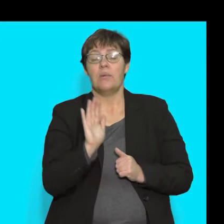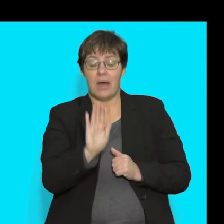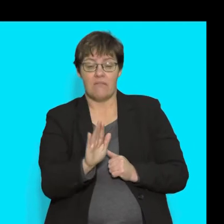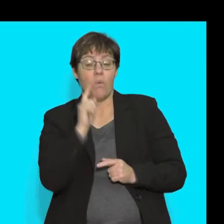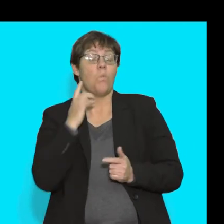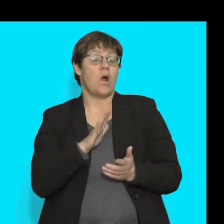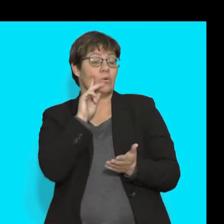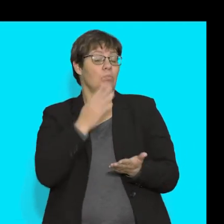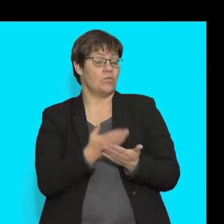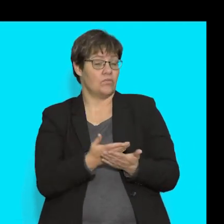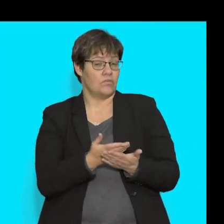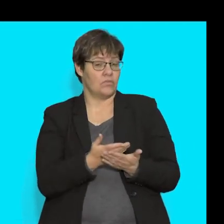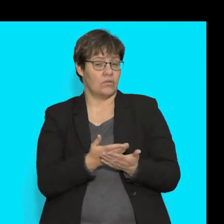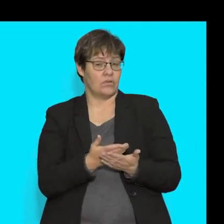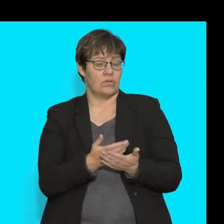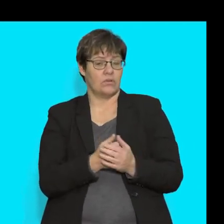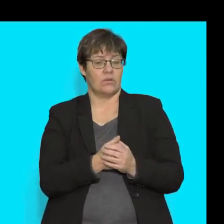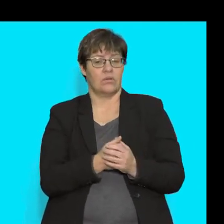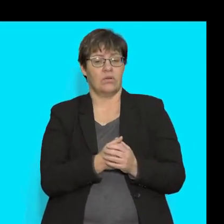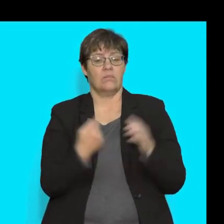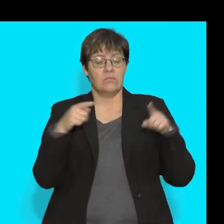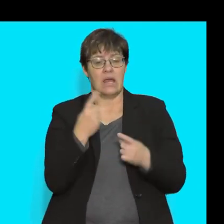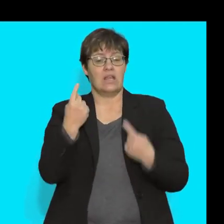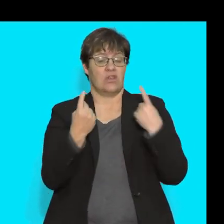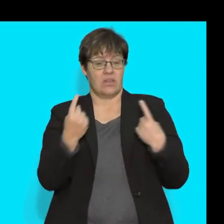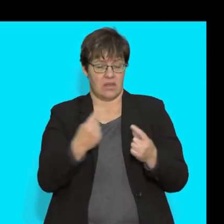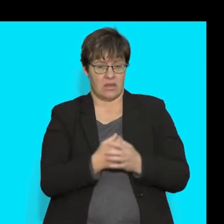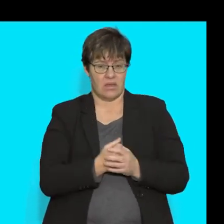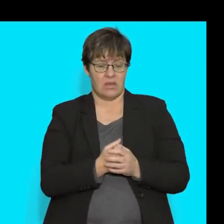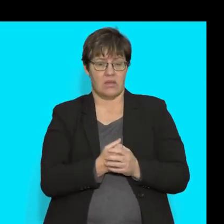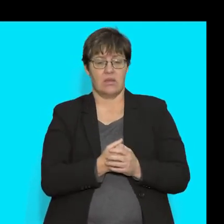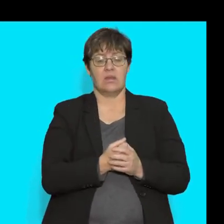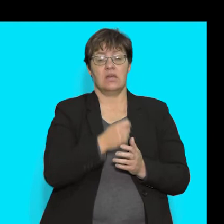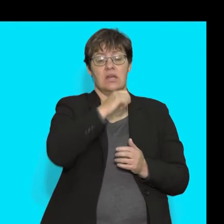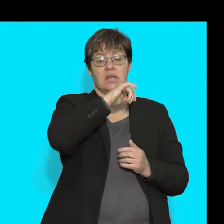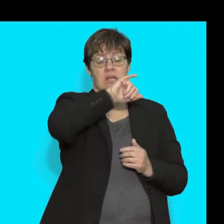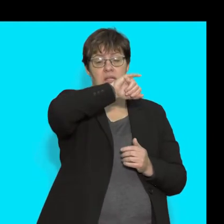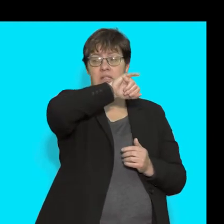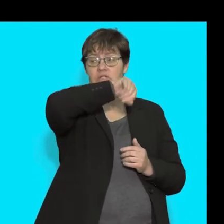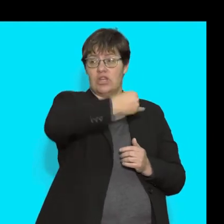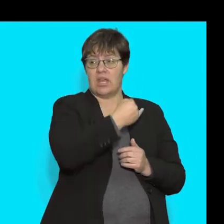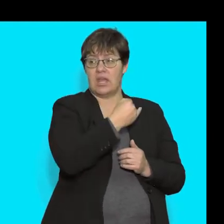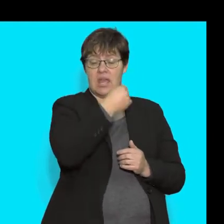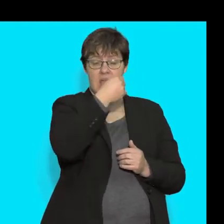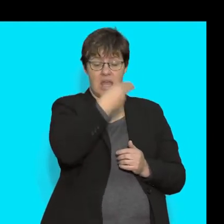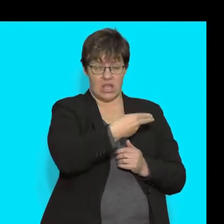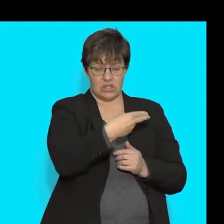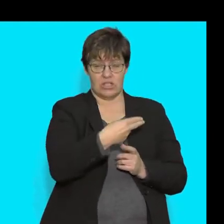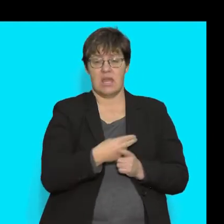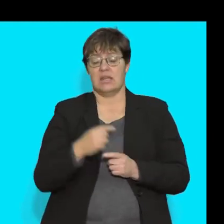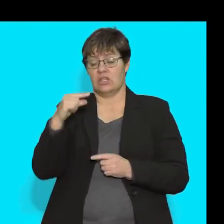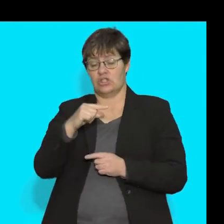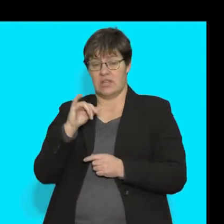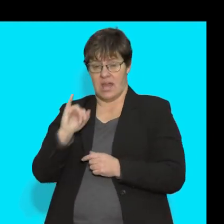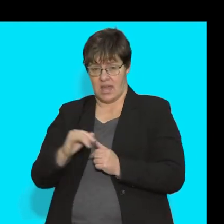So if I want to prove that these are bisecting each other, that's JH then and GI. So